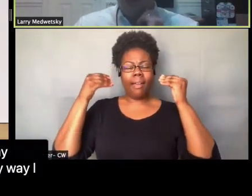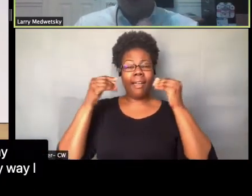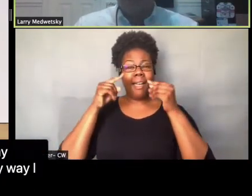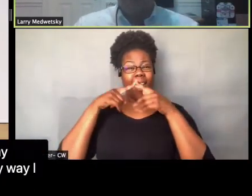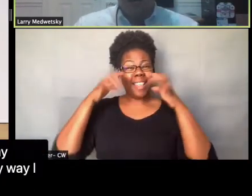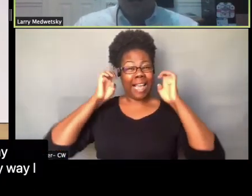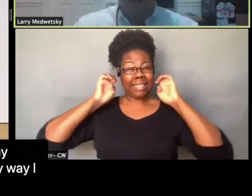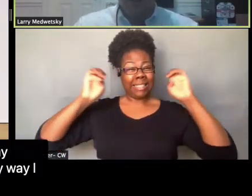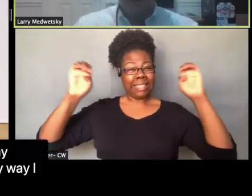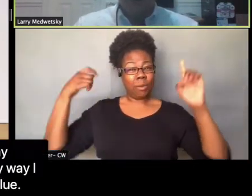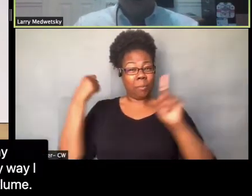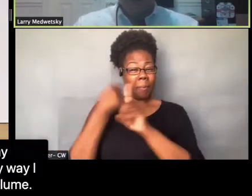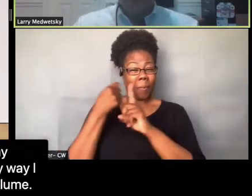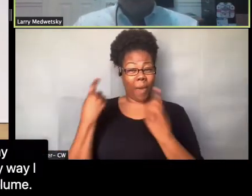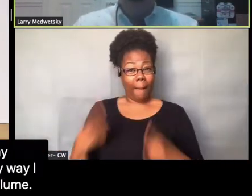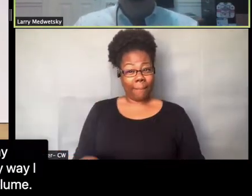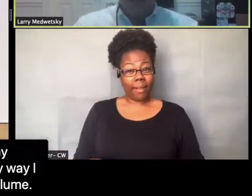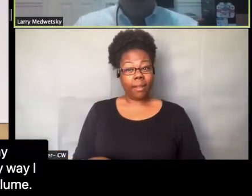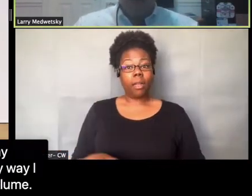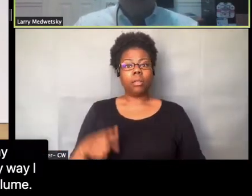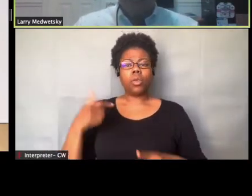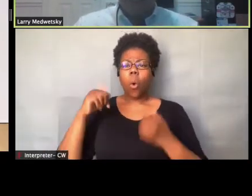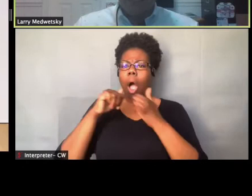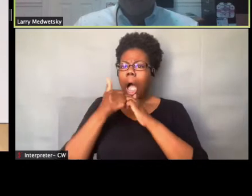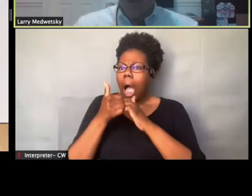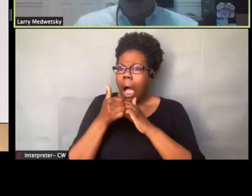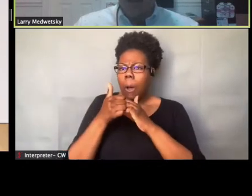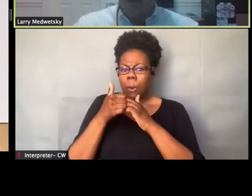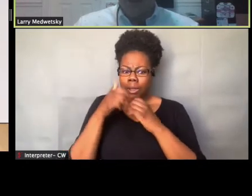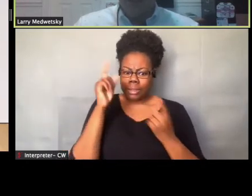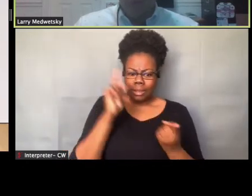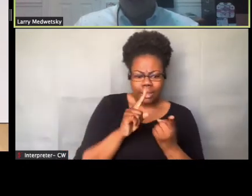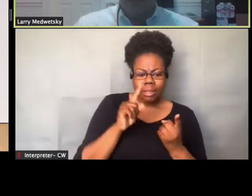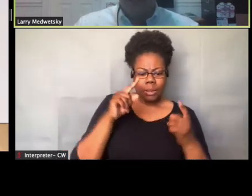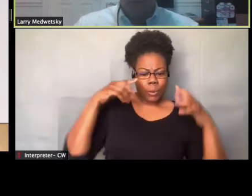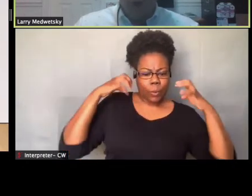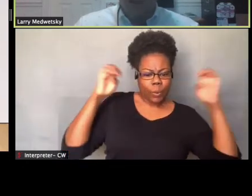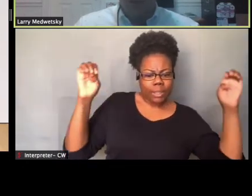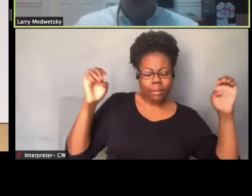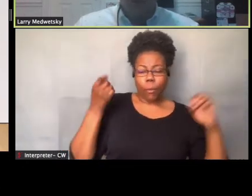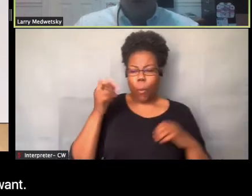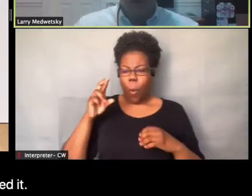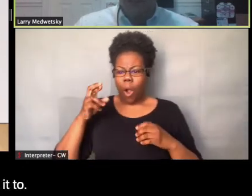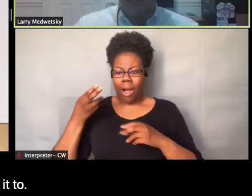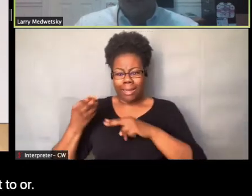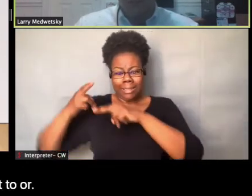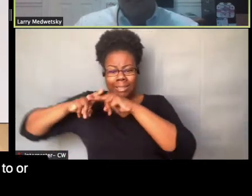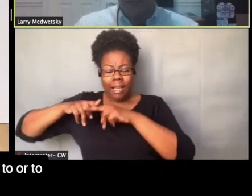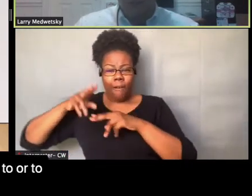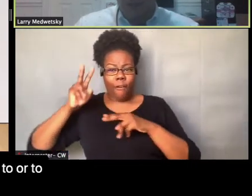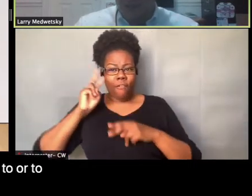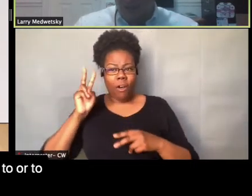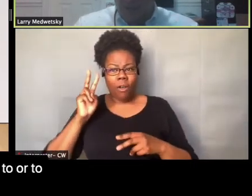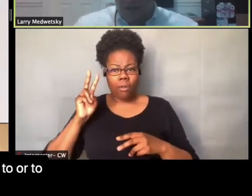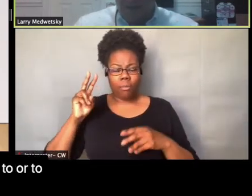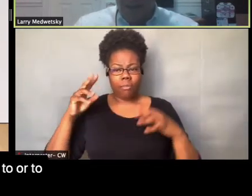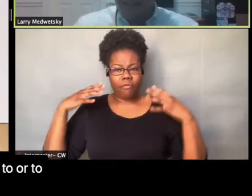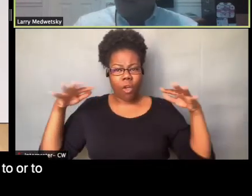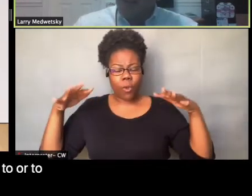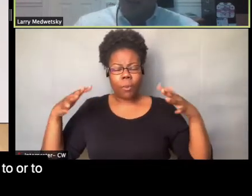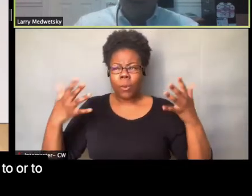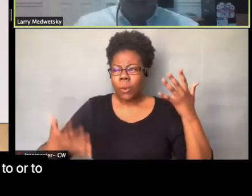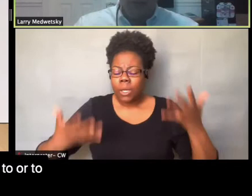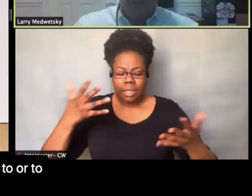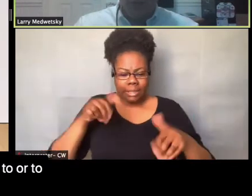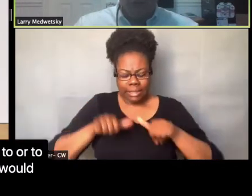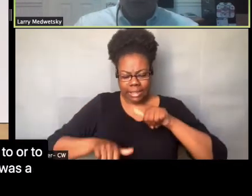to decrease the volume. So I had a choice, not hear as well as I wanted to, or to listen to whistling, which I didn't want. So